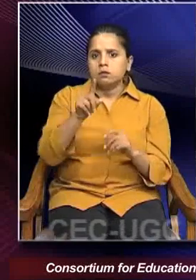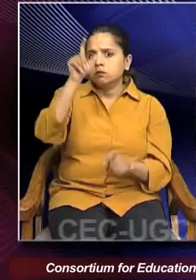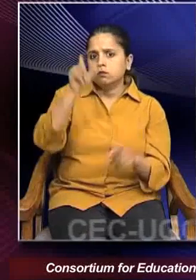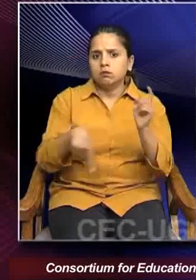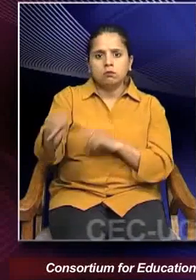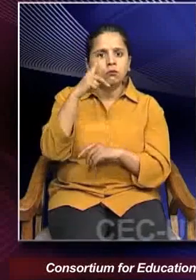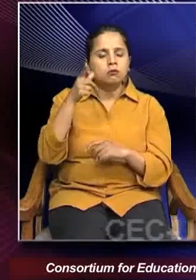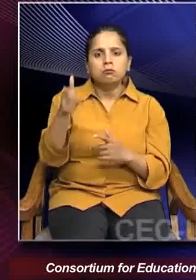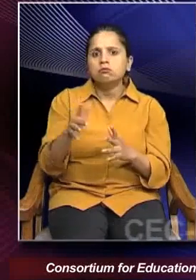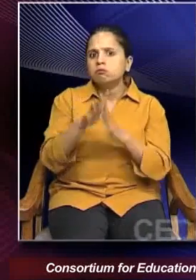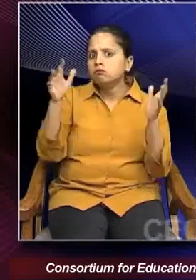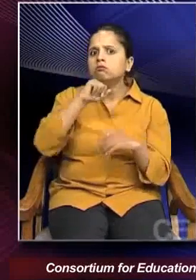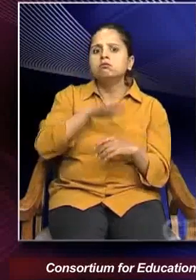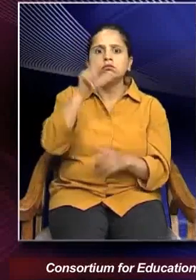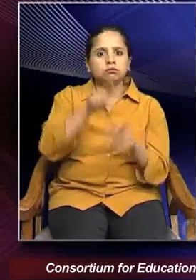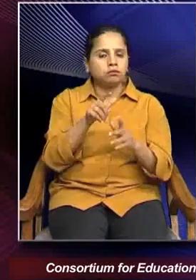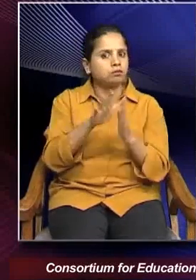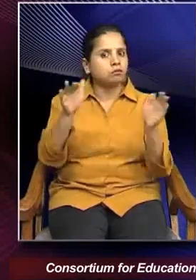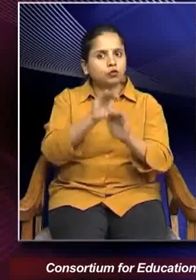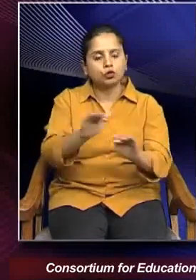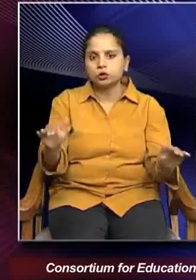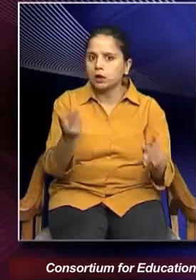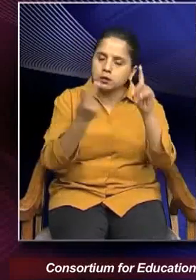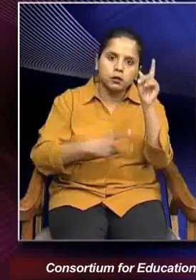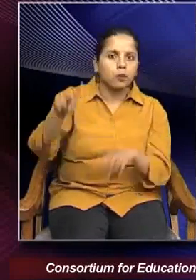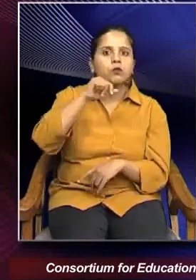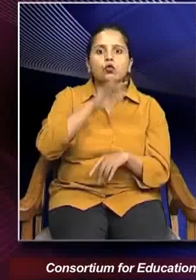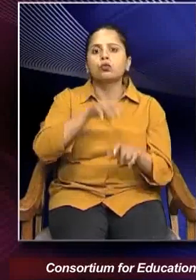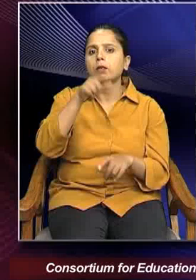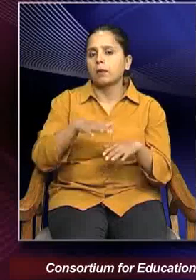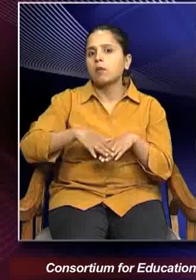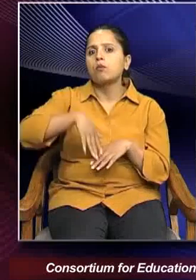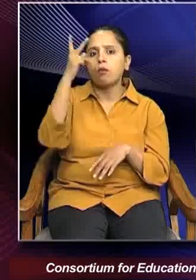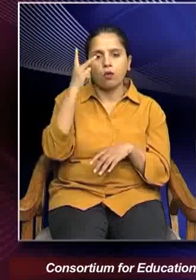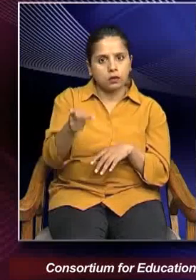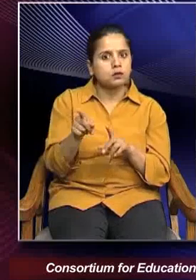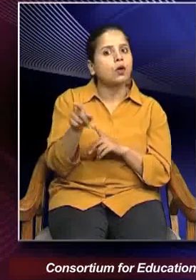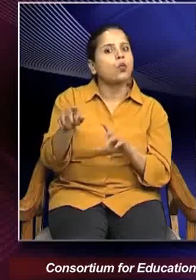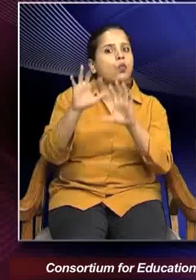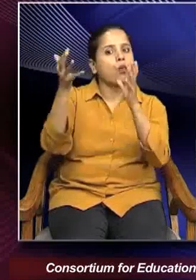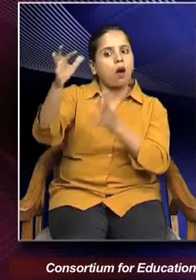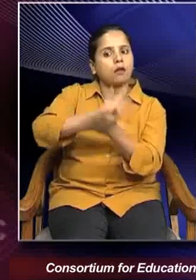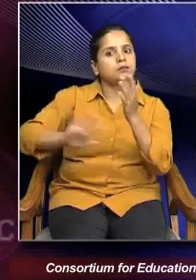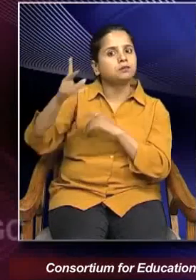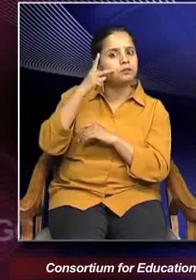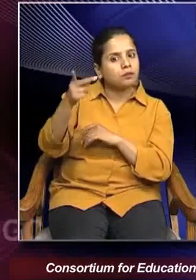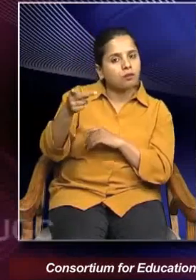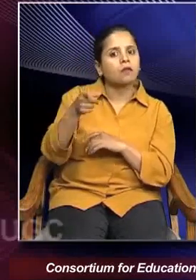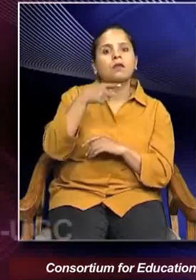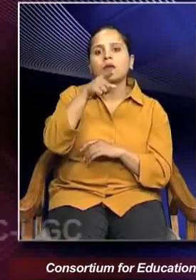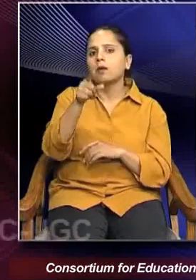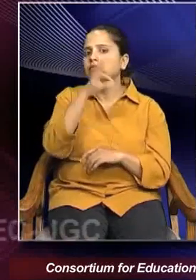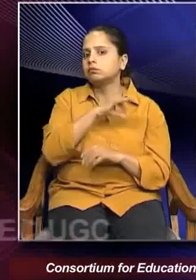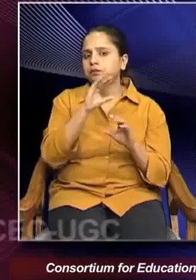structure is very young. So you have a lot of children, youth population in this part of the world. And these are also countries